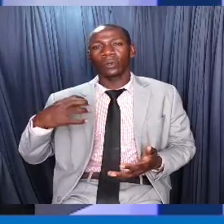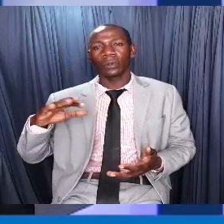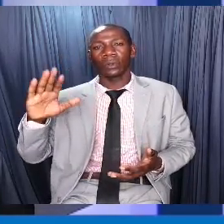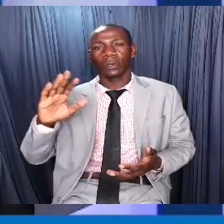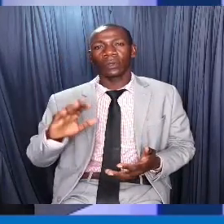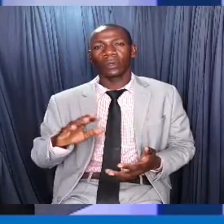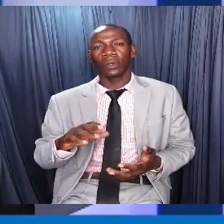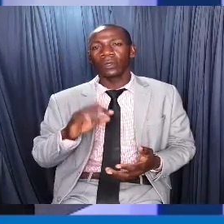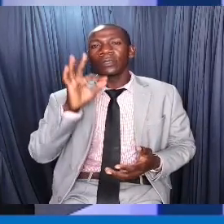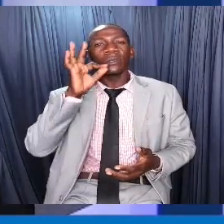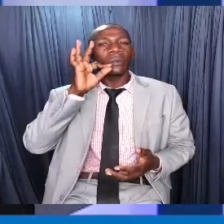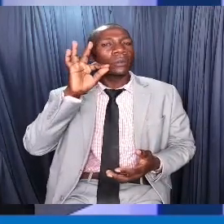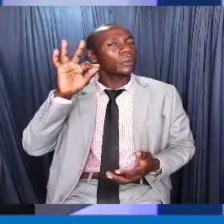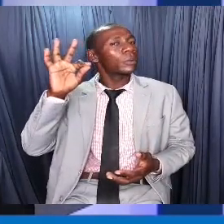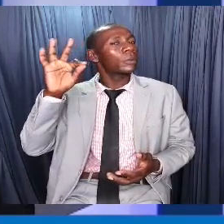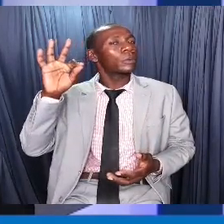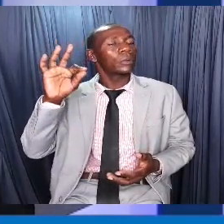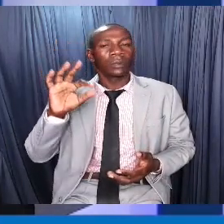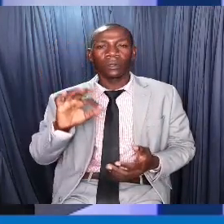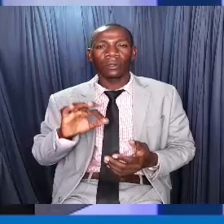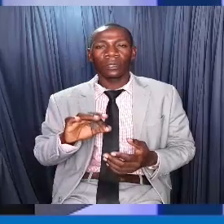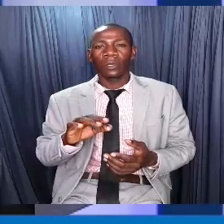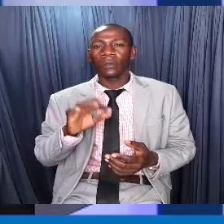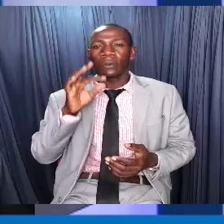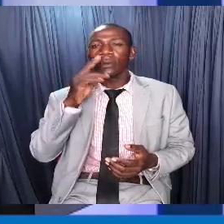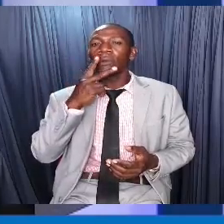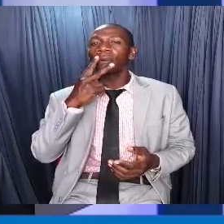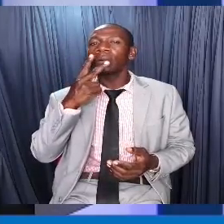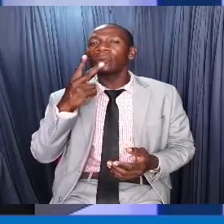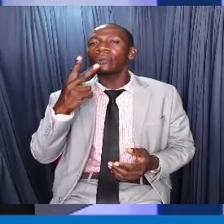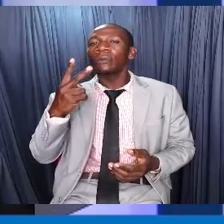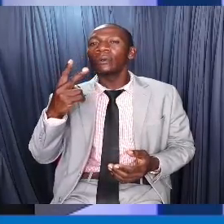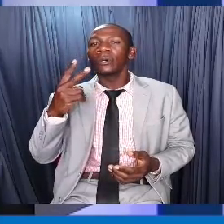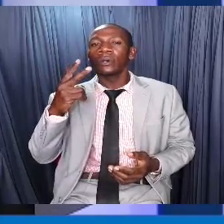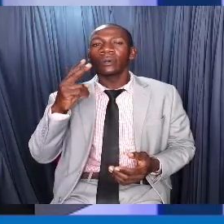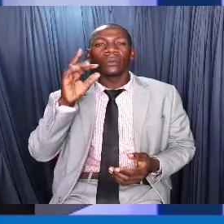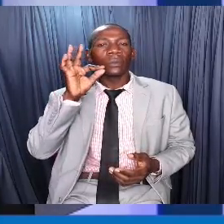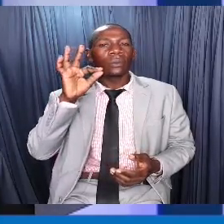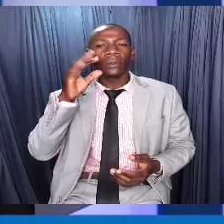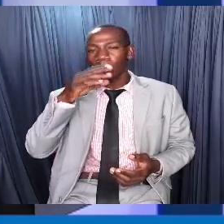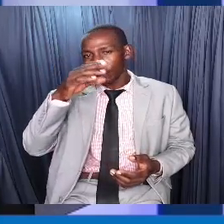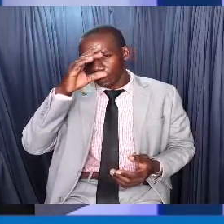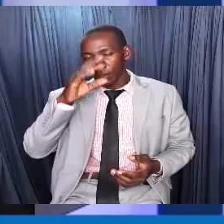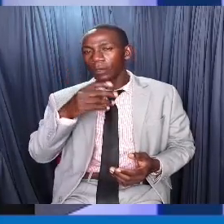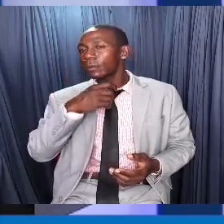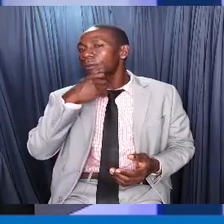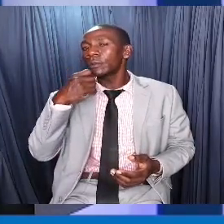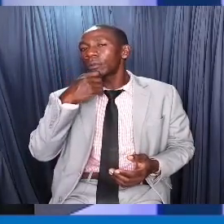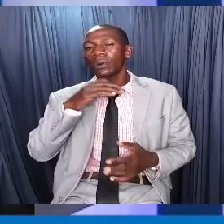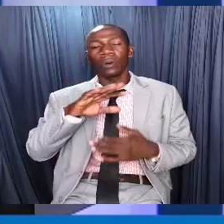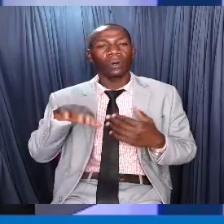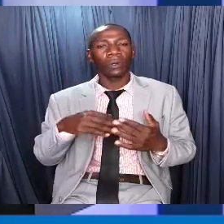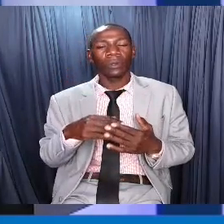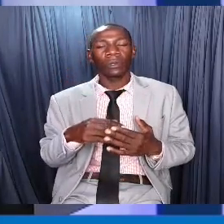property. Wafuta bangi wote, all the opium smokers, sigara wote, all the cigarette smokers, wauaji wote, all the murderers, wakora wote, all the